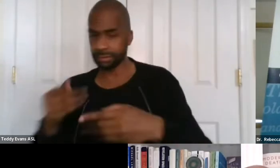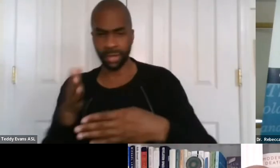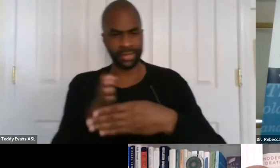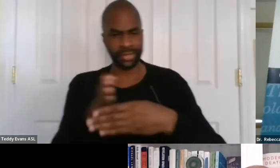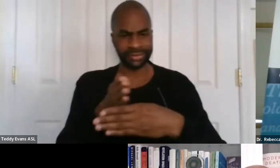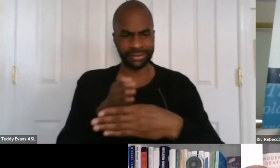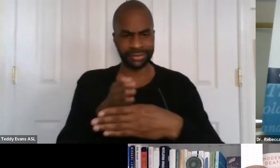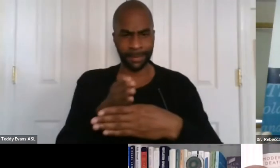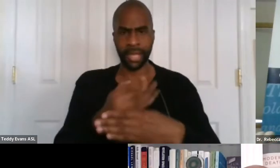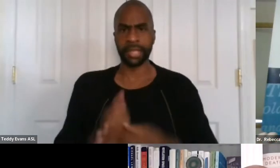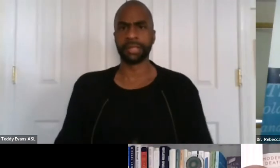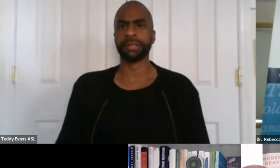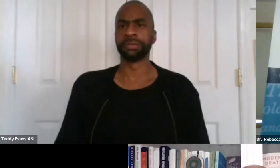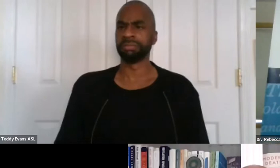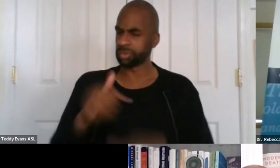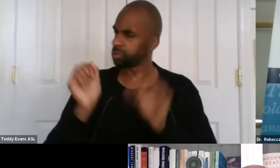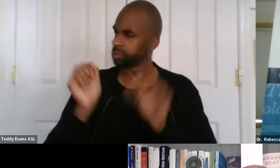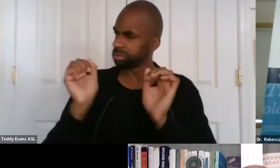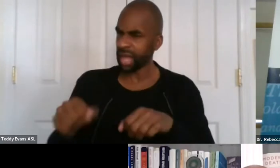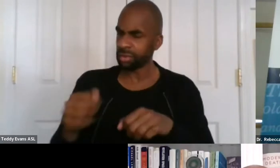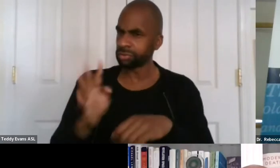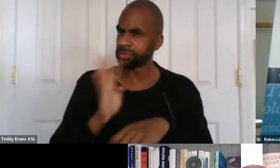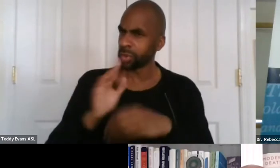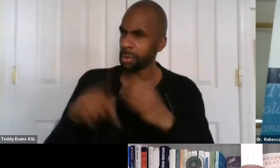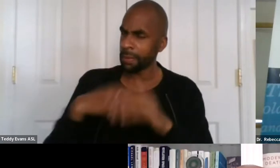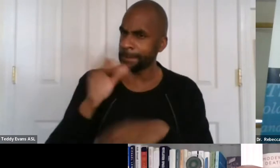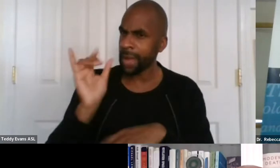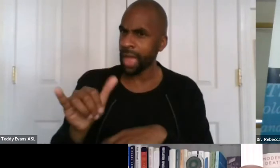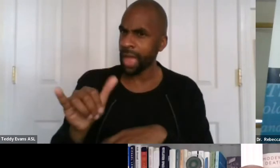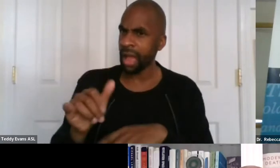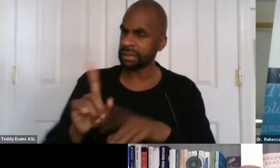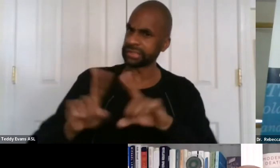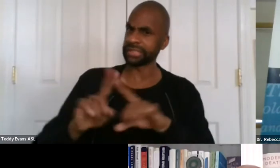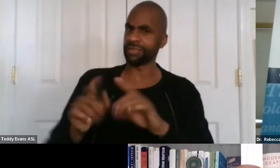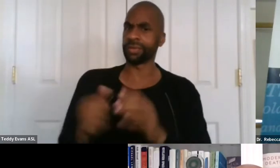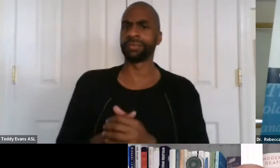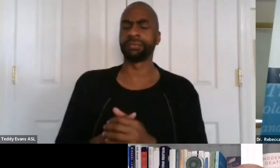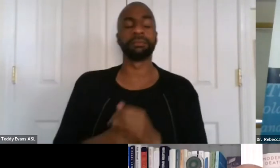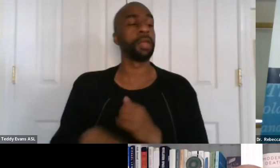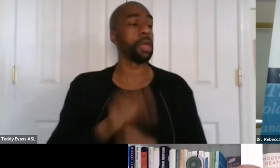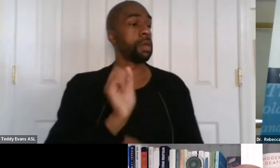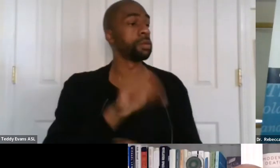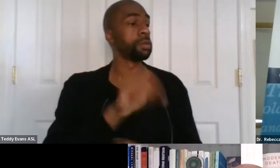you talk more about that continuum and those distinctions? Absolutely.